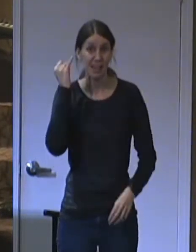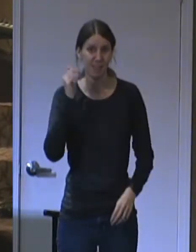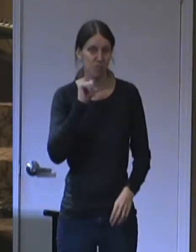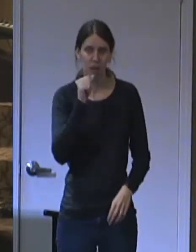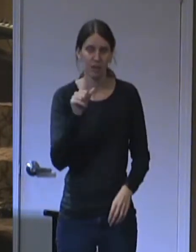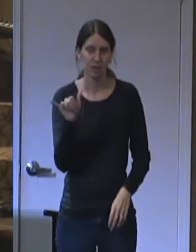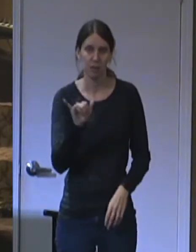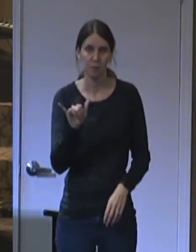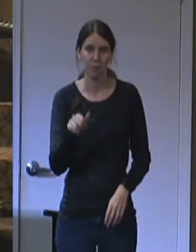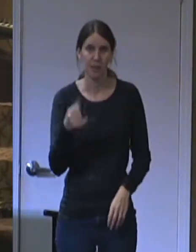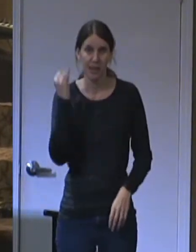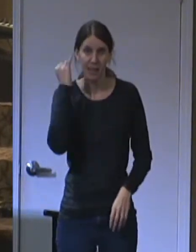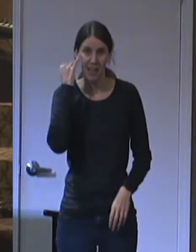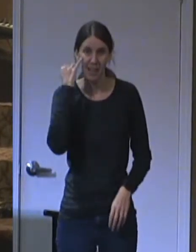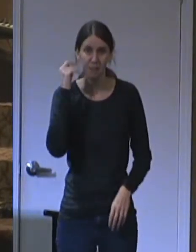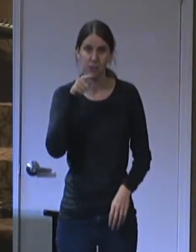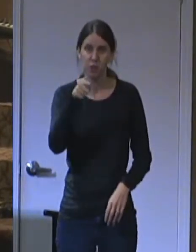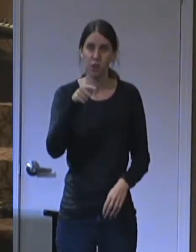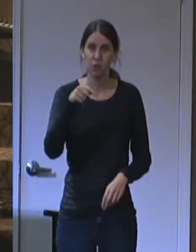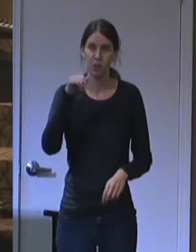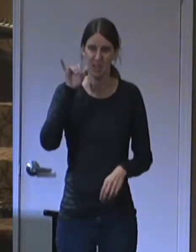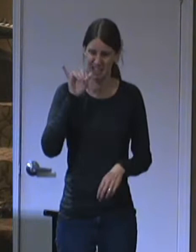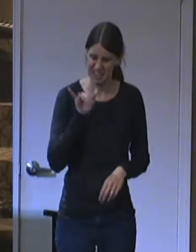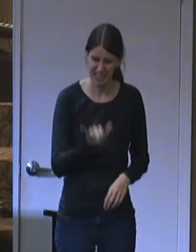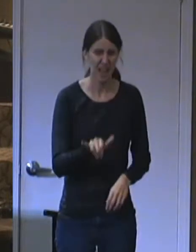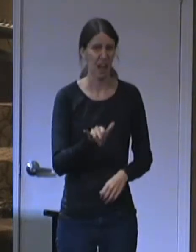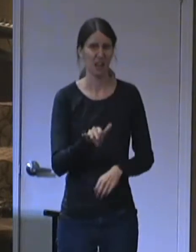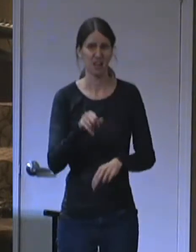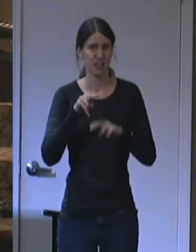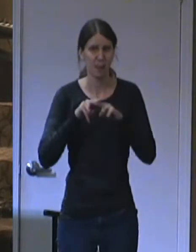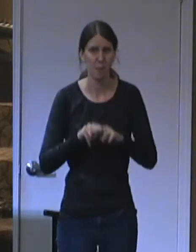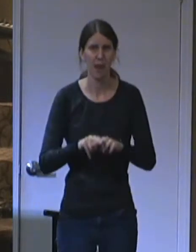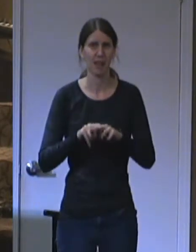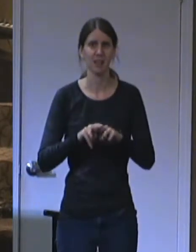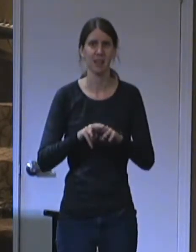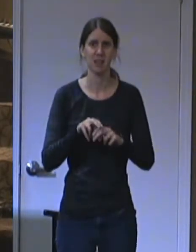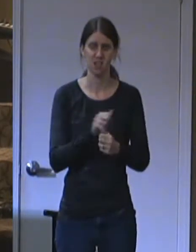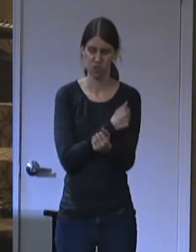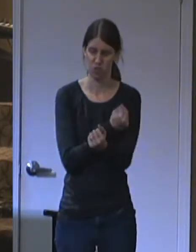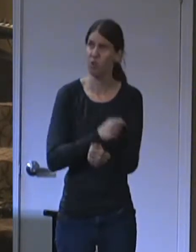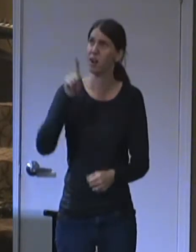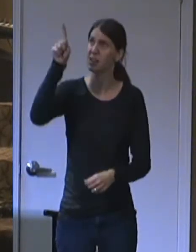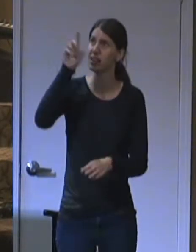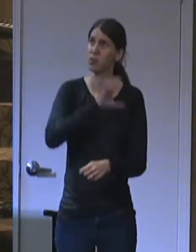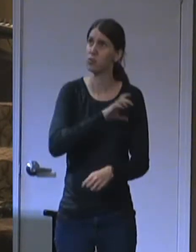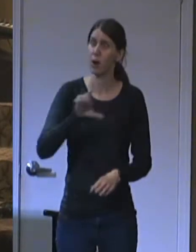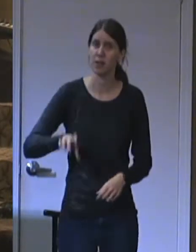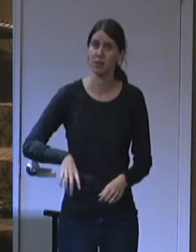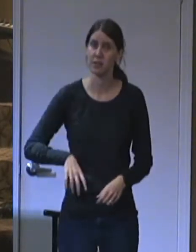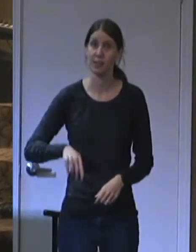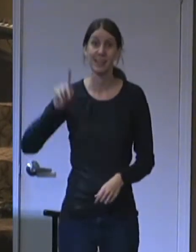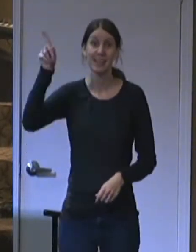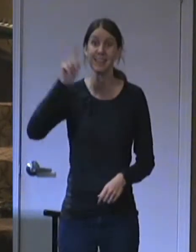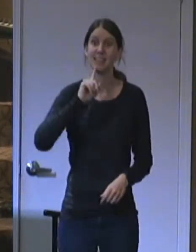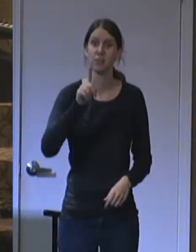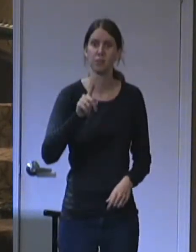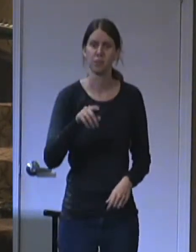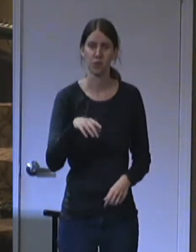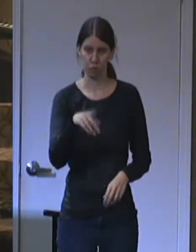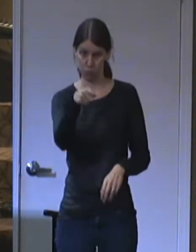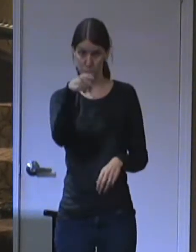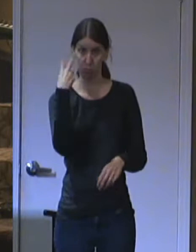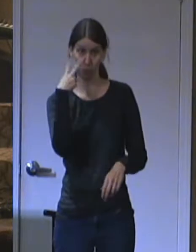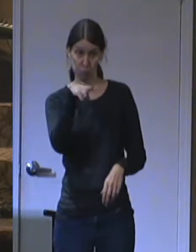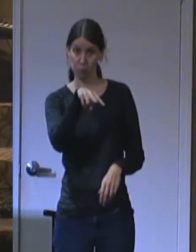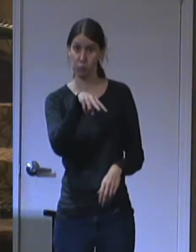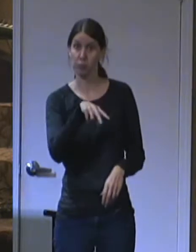when you're bored down, you plant your life solidly in Jesus Christ, then He says, look, everything